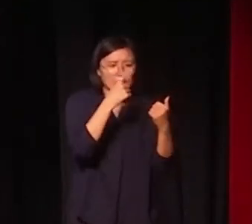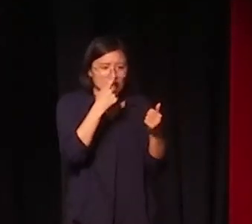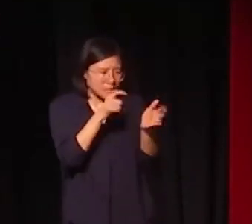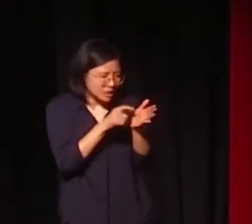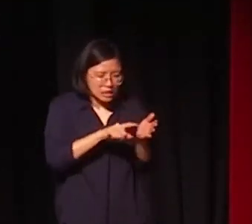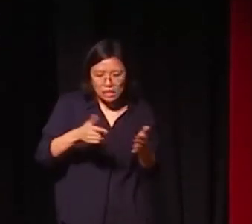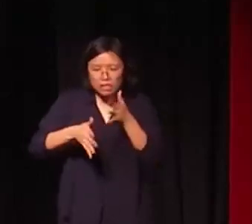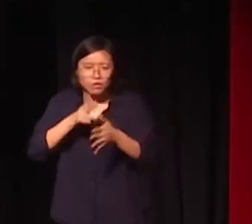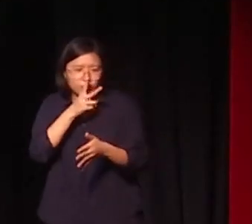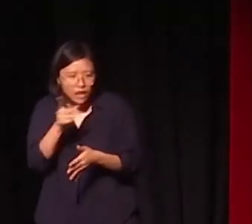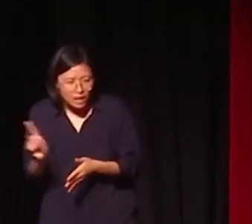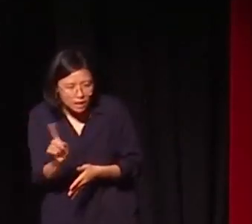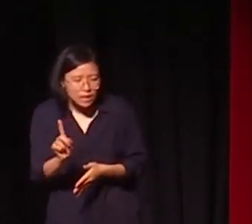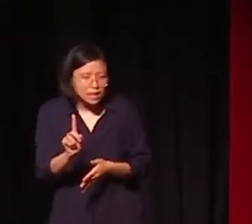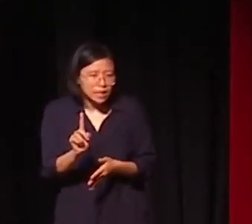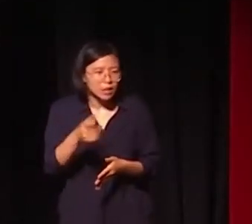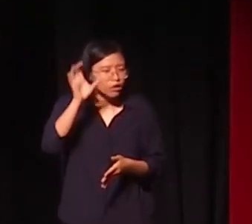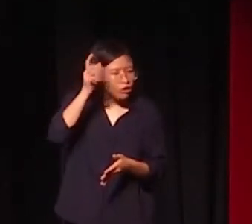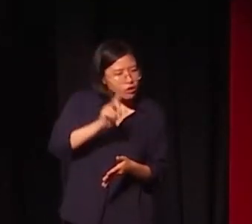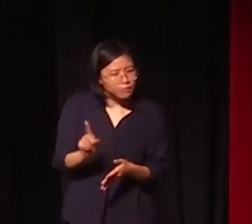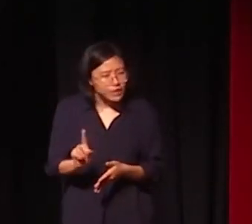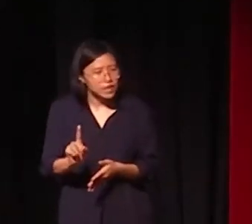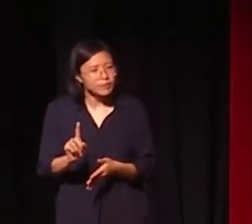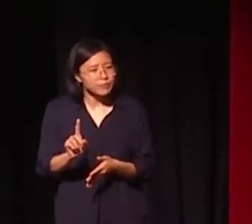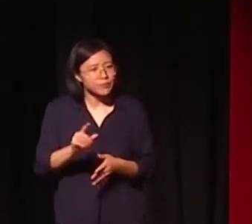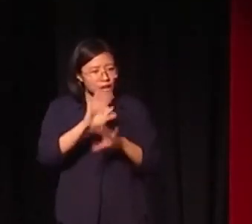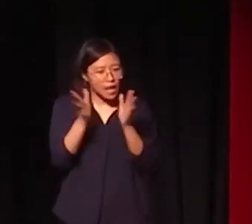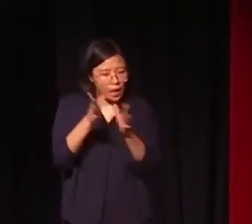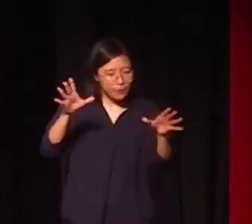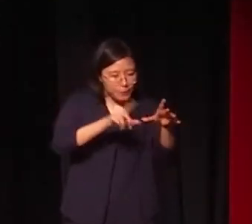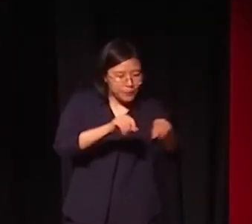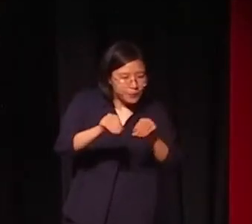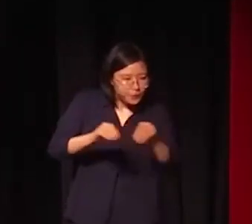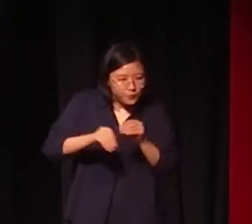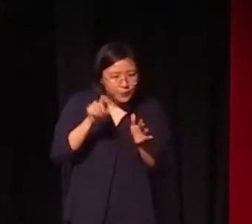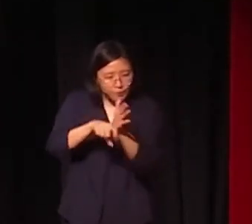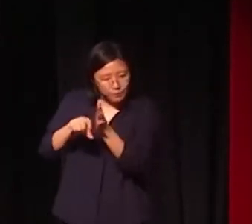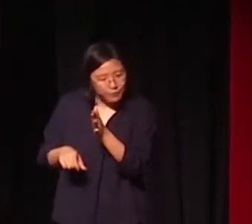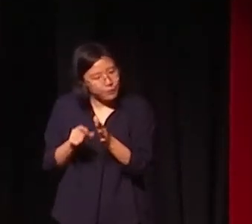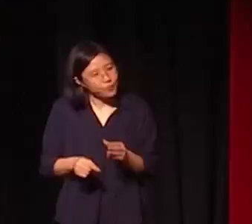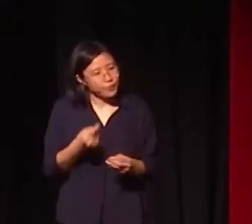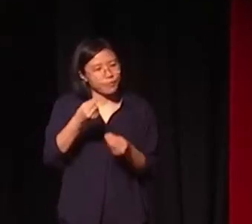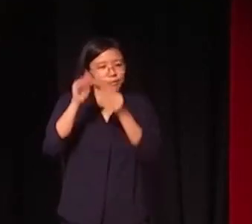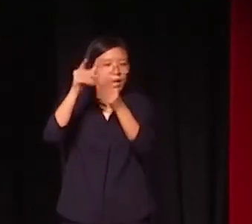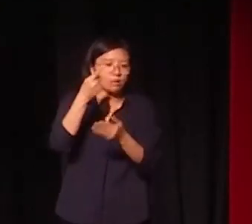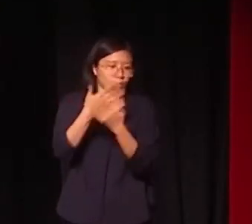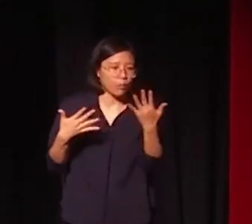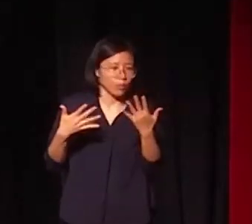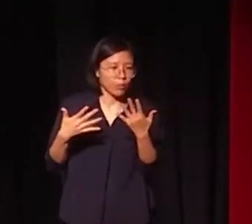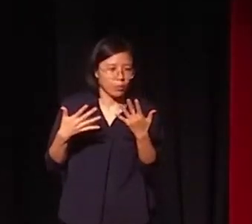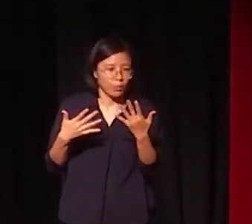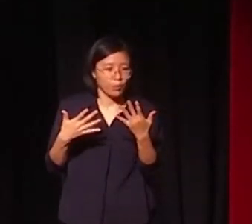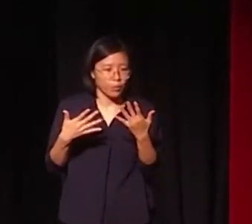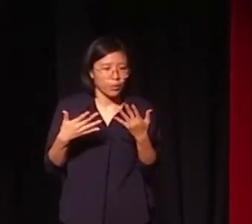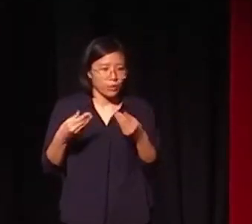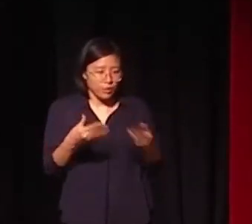community, defining domestic abuse concepts, because what we were finding as well was that a lot of deaf women didn't even realise that something that they were